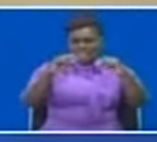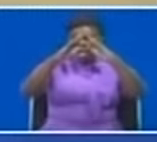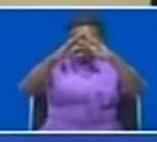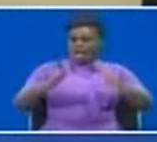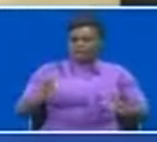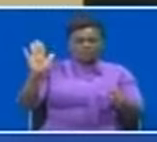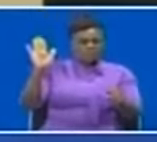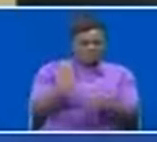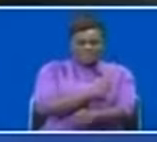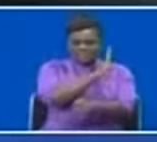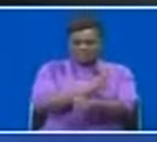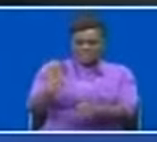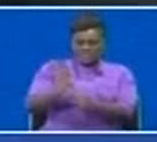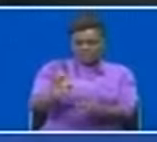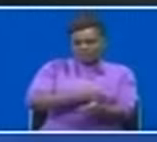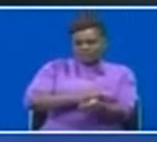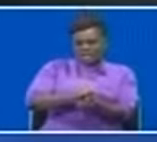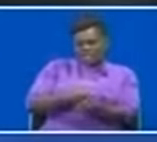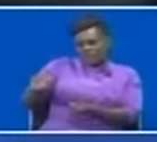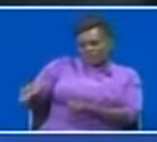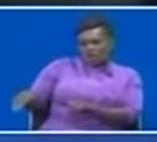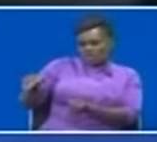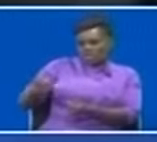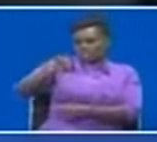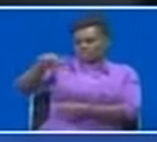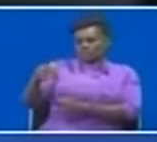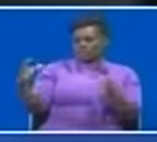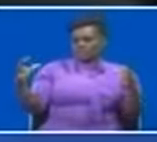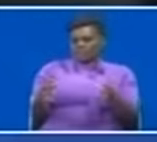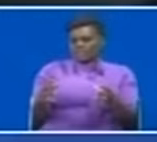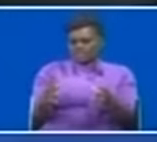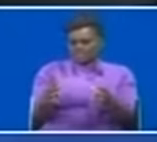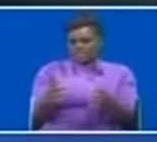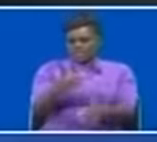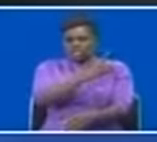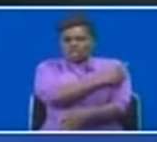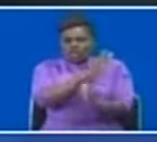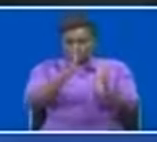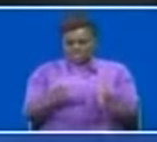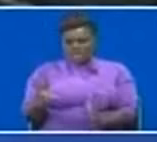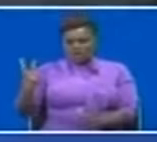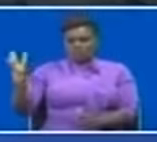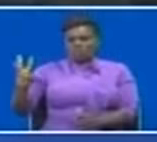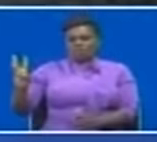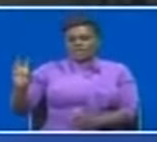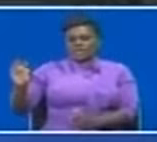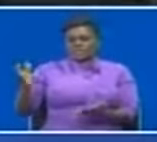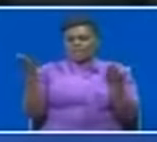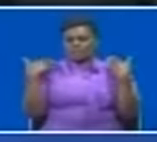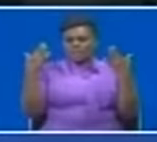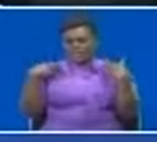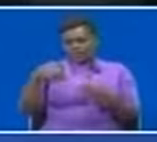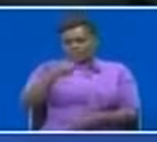with activity Friday morning as Jubilee Party co-chairs Dr. Noah Wekesa and Meru Senator